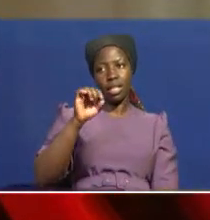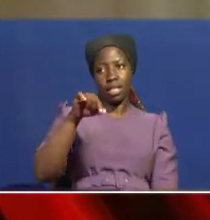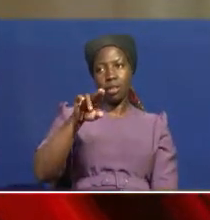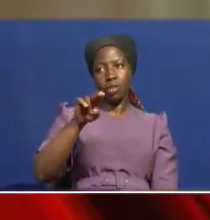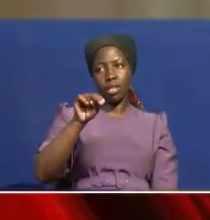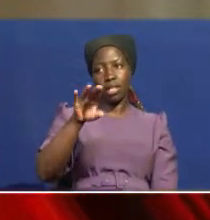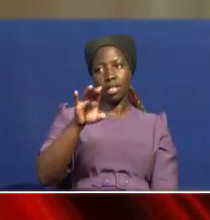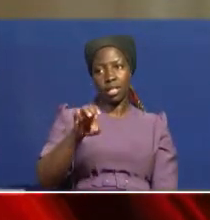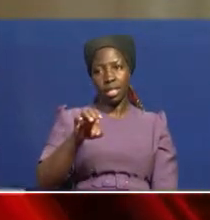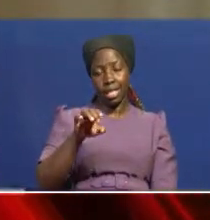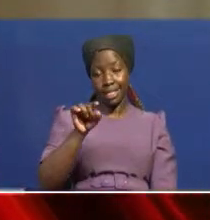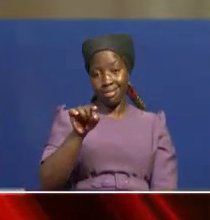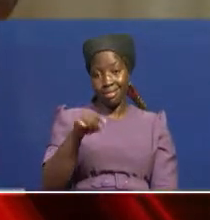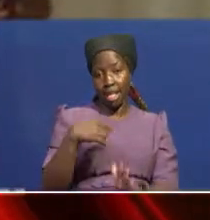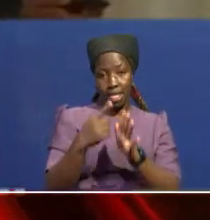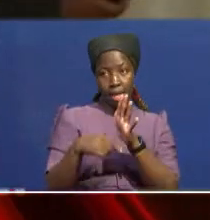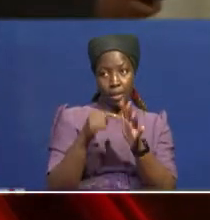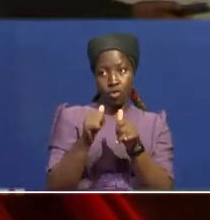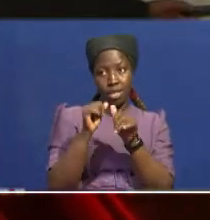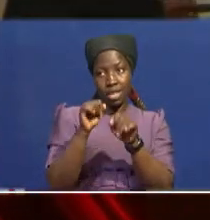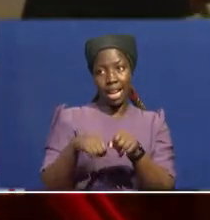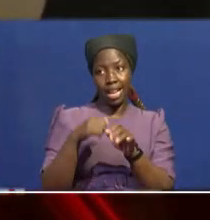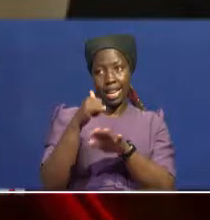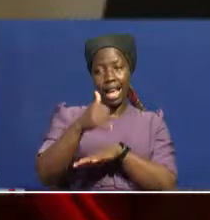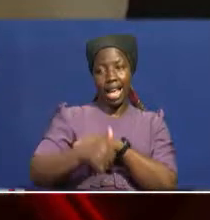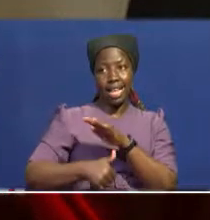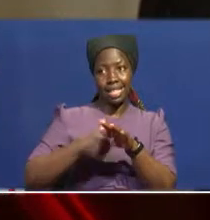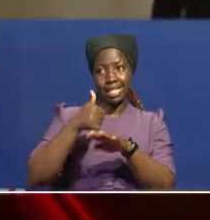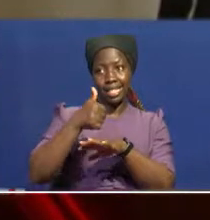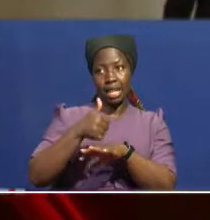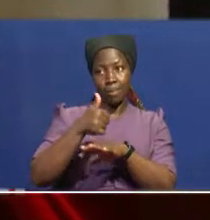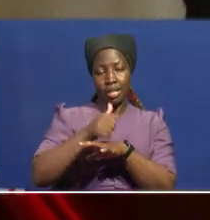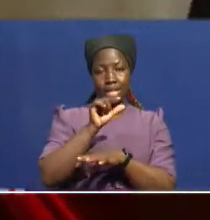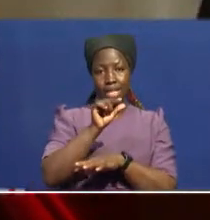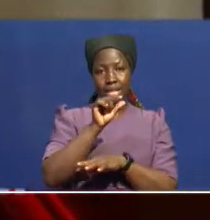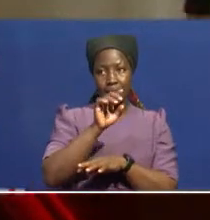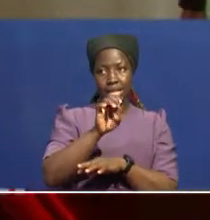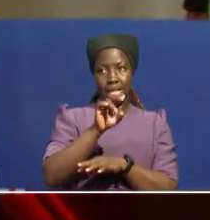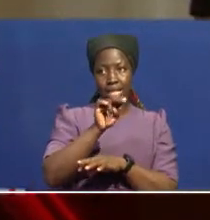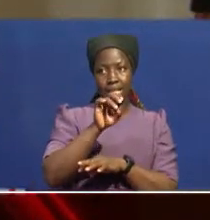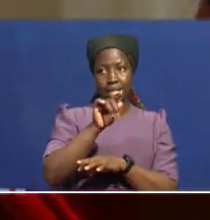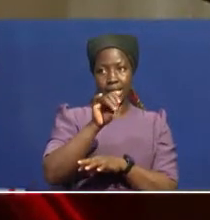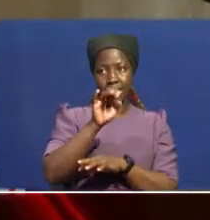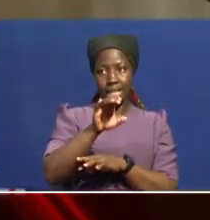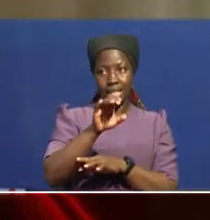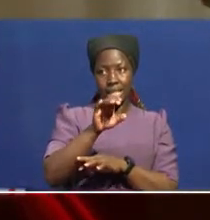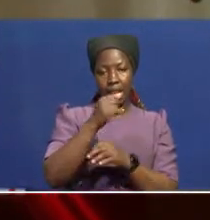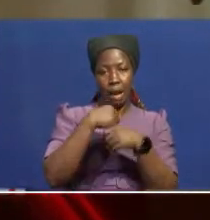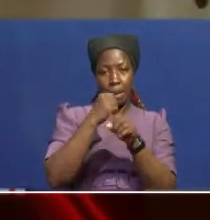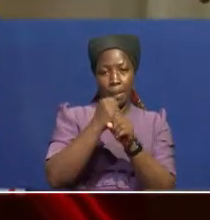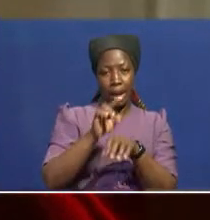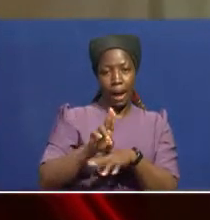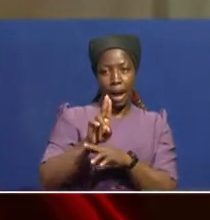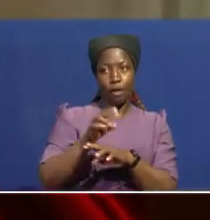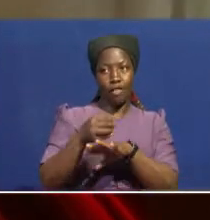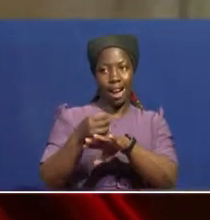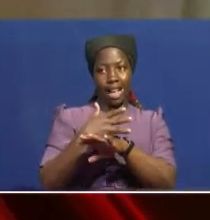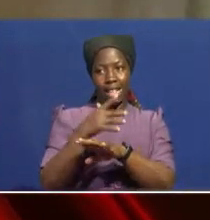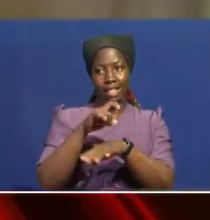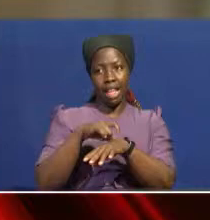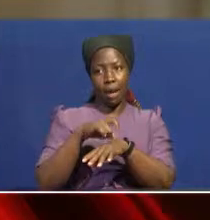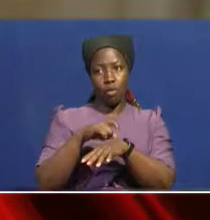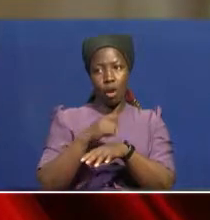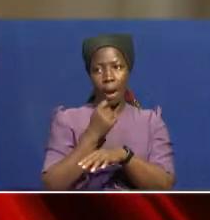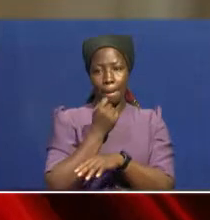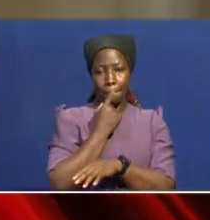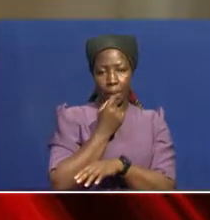is the machine that is able to establish the genetic makeup of the cancer, so that when you are treated, you are being given